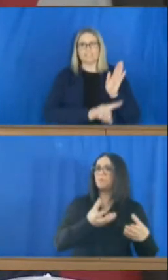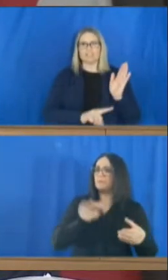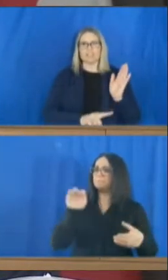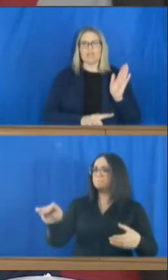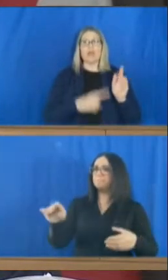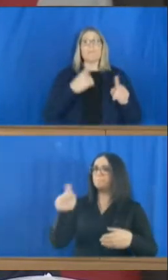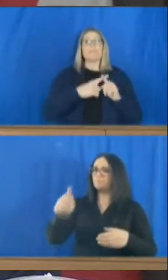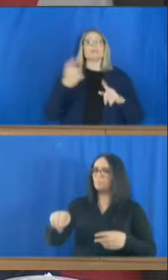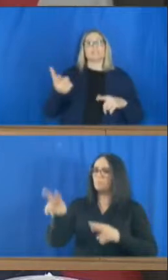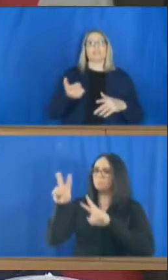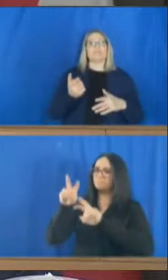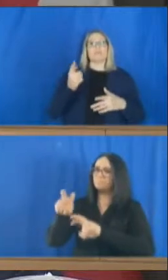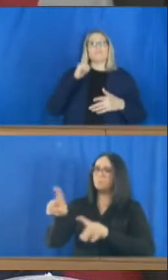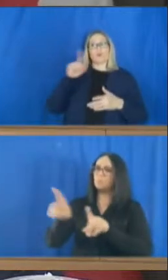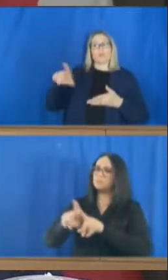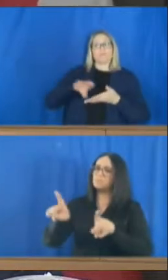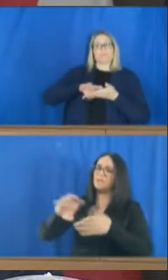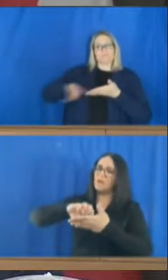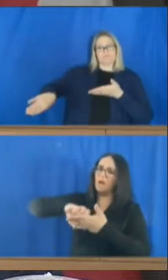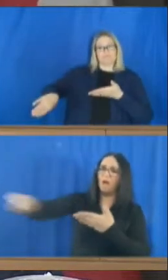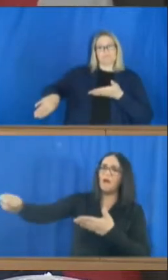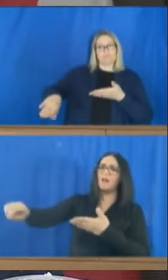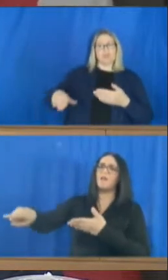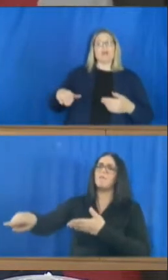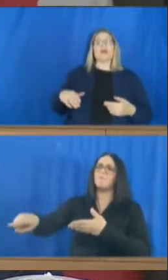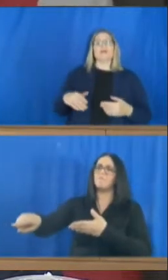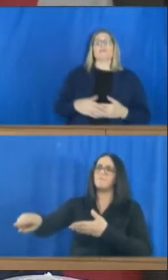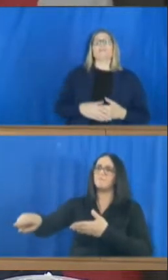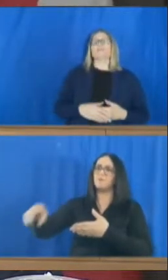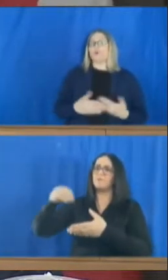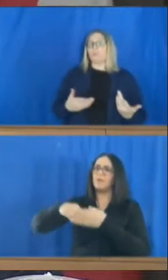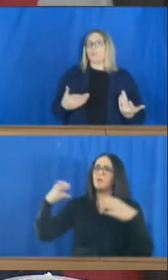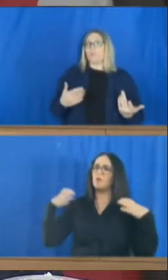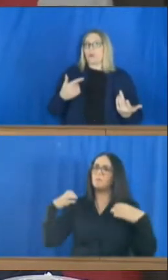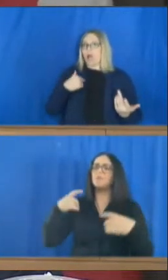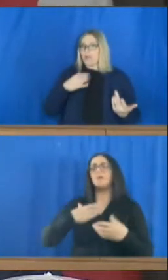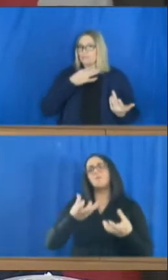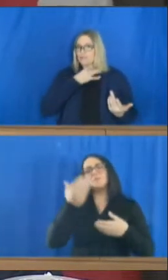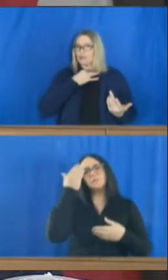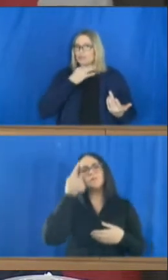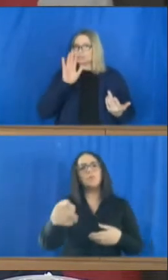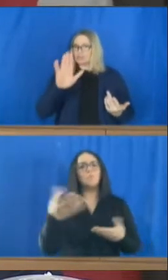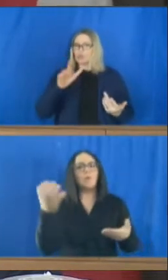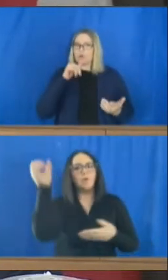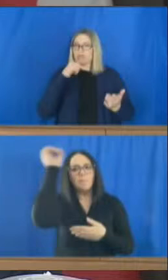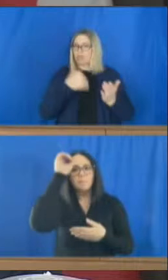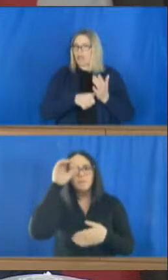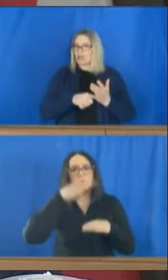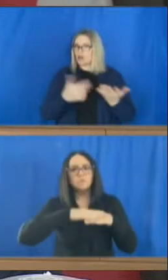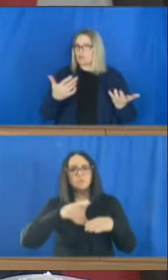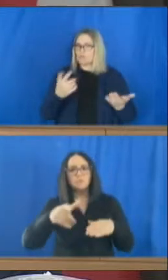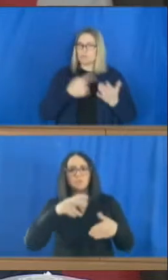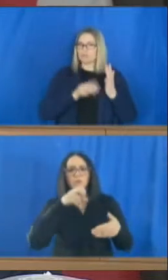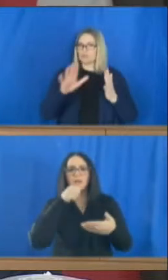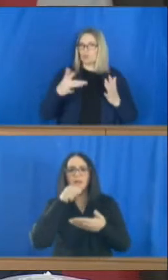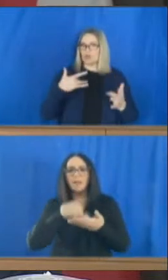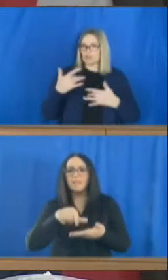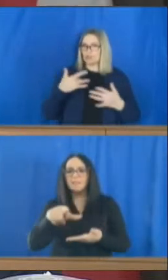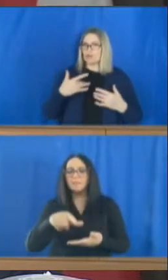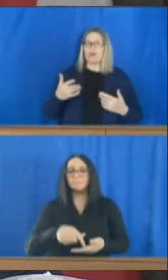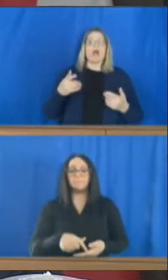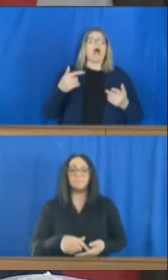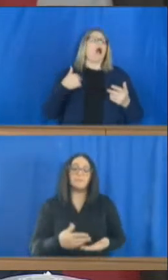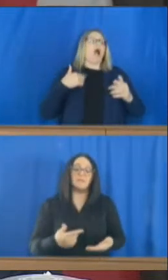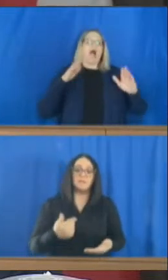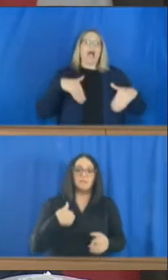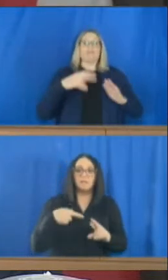will be talking to the Attorney General to discuss kind of what next steps might be in